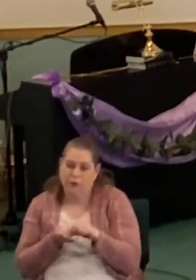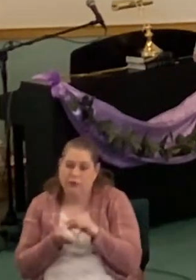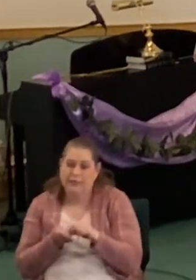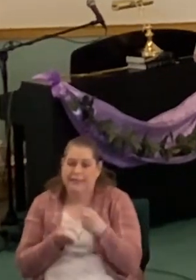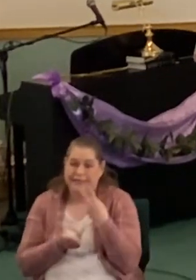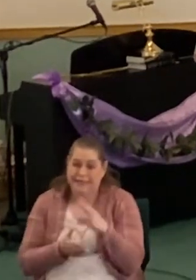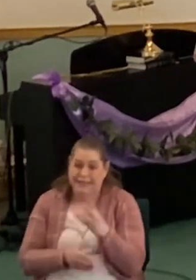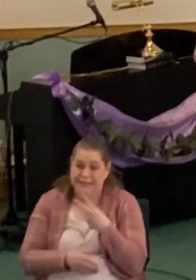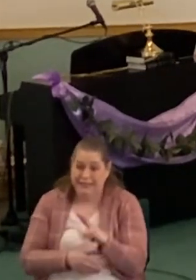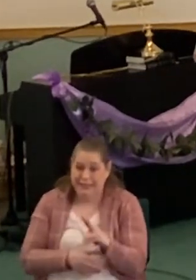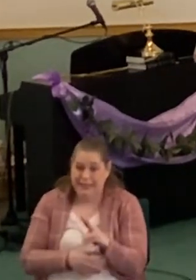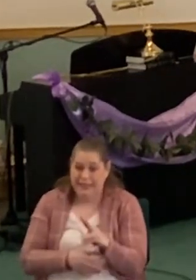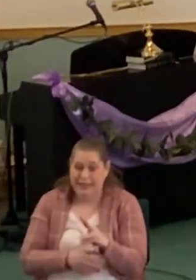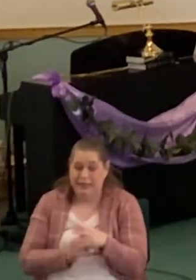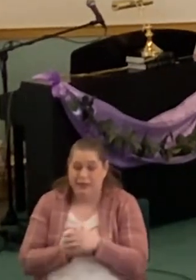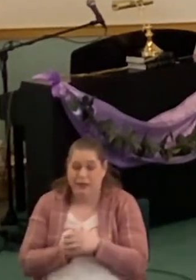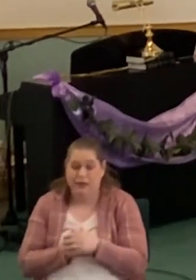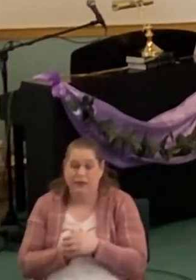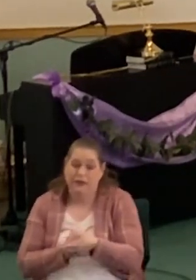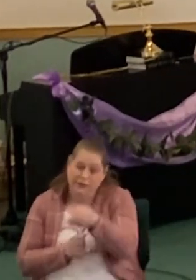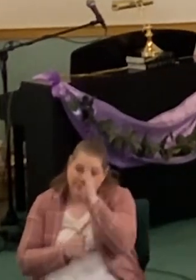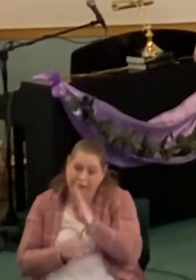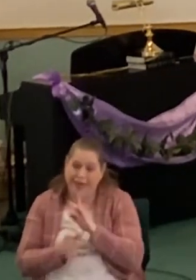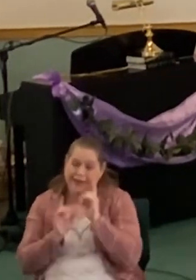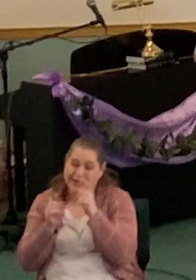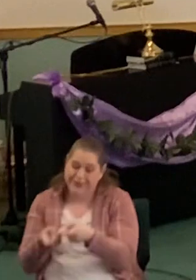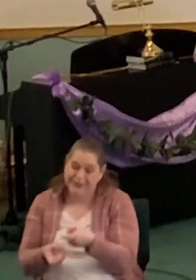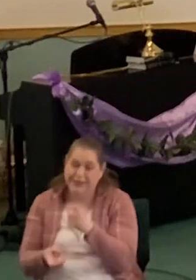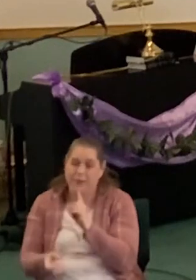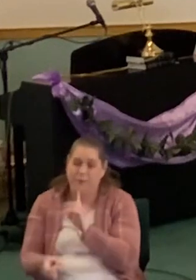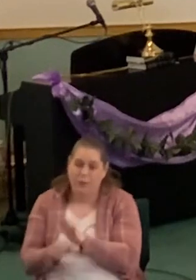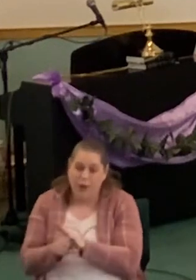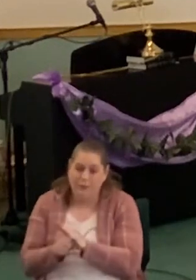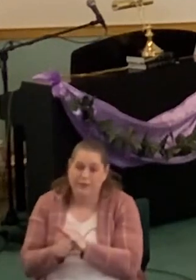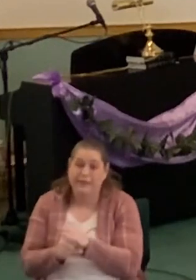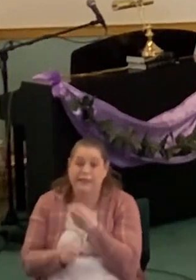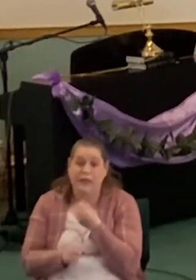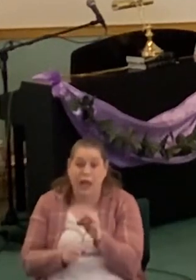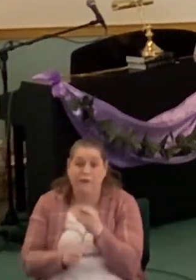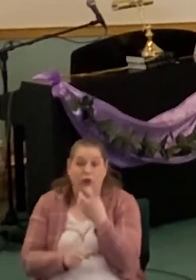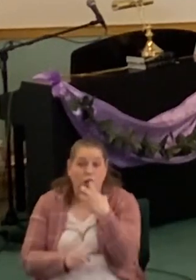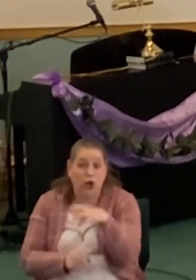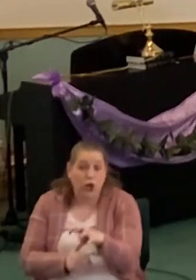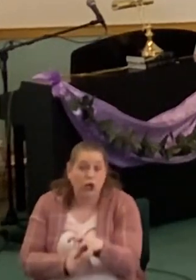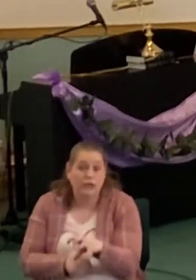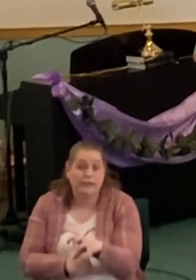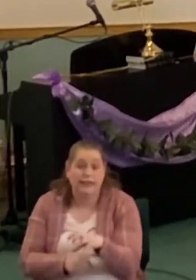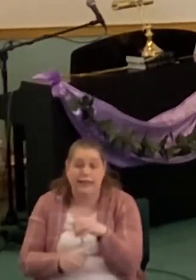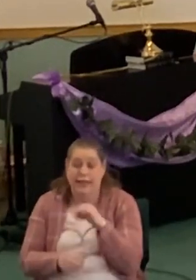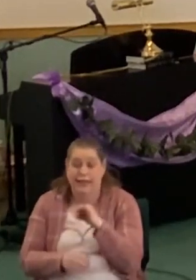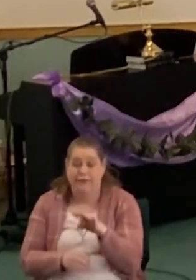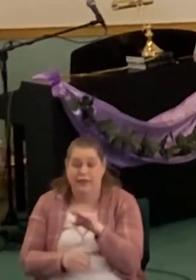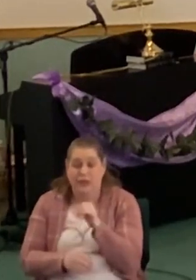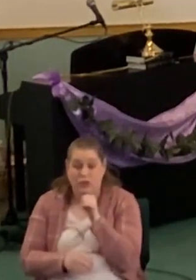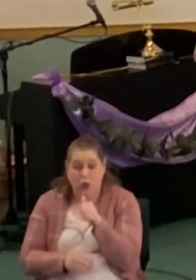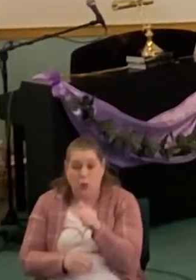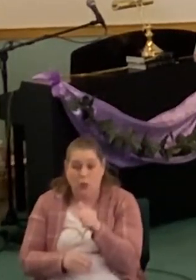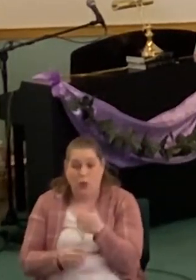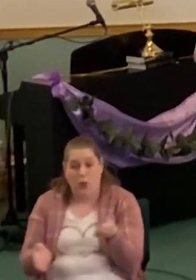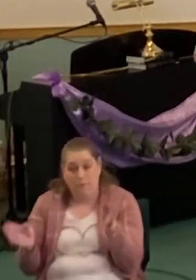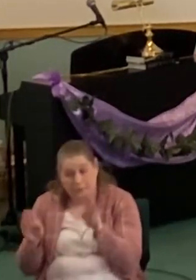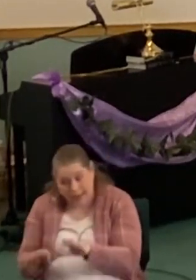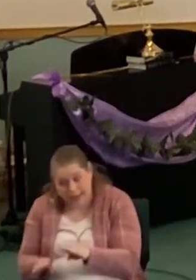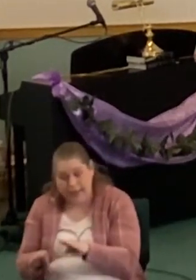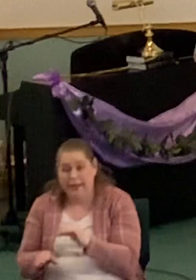68, God gives them some promises of curses. If they disobey God, if they leave God, if